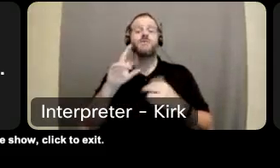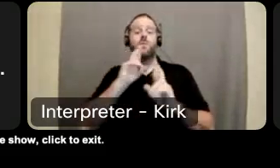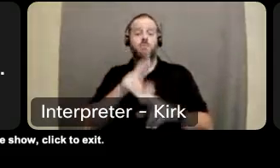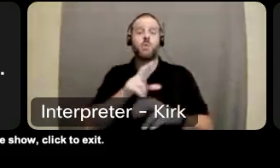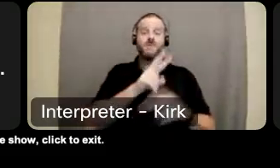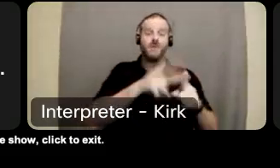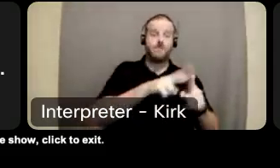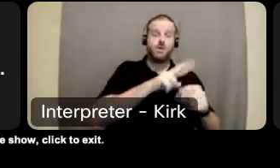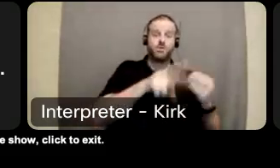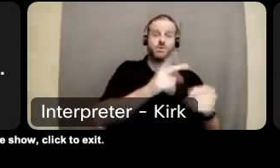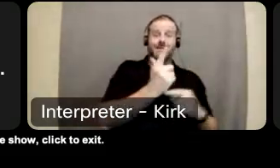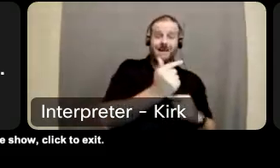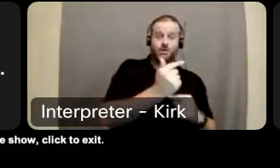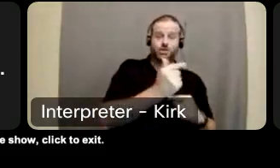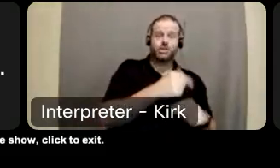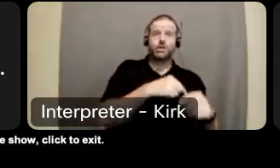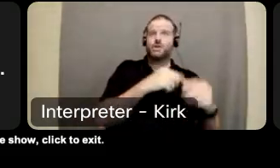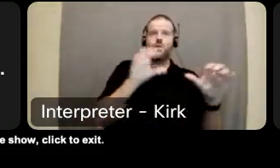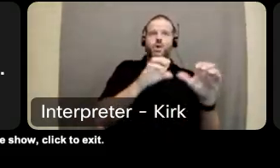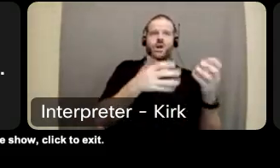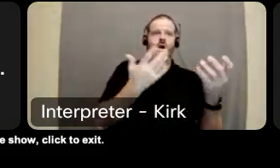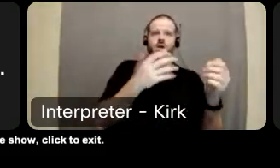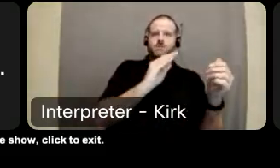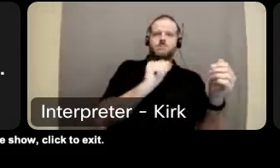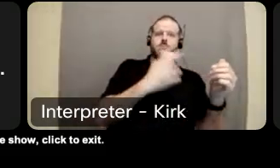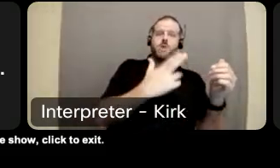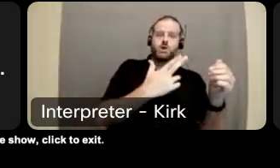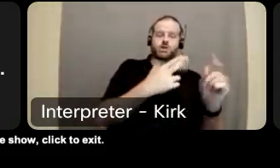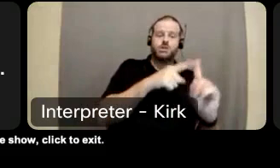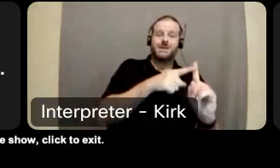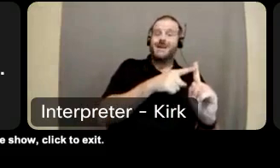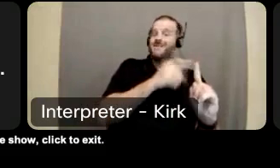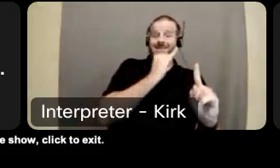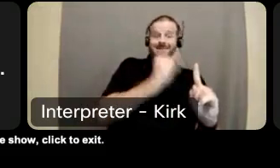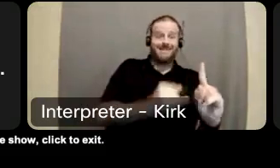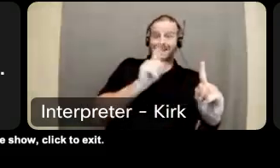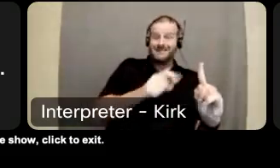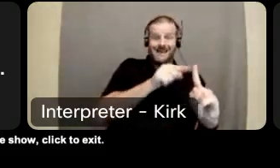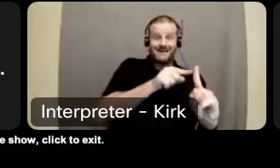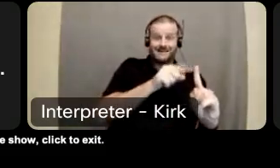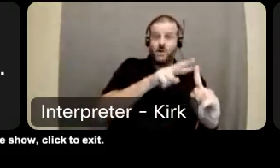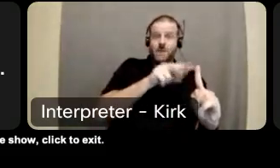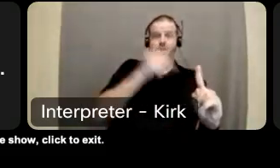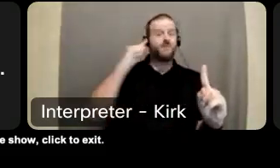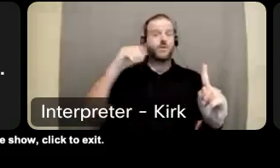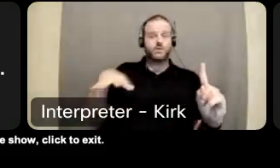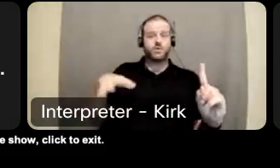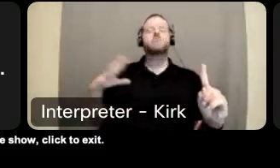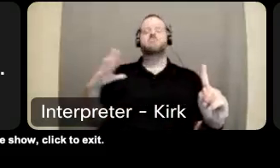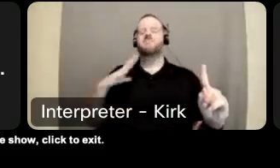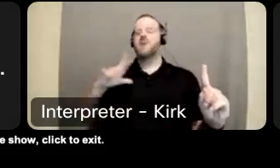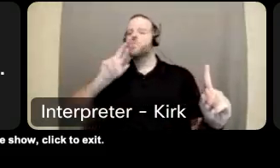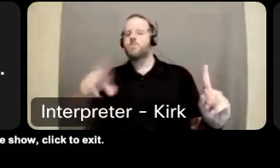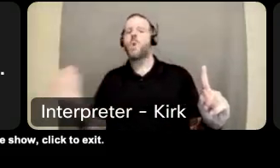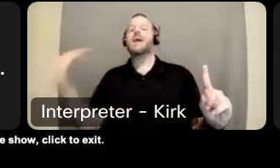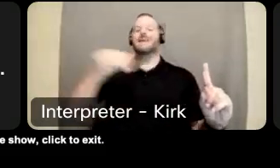results last year that were done, let's say in March, and that's the last testing you've done in vocabulary for that student, we do need you to